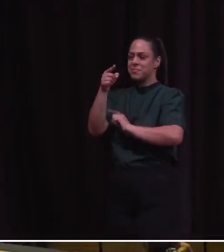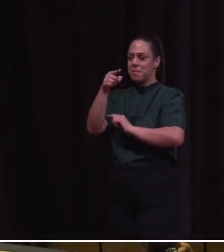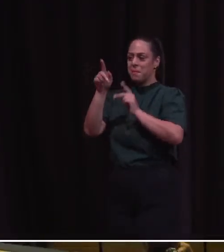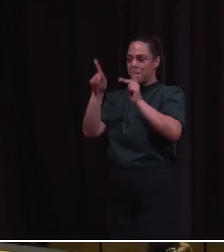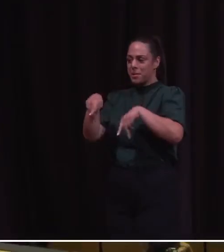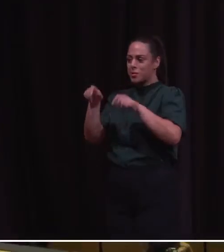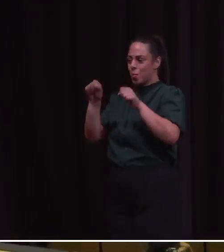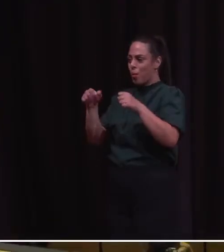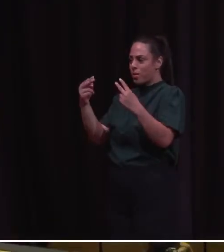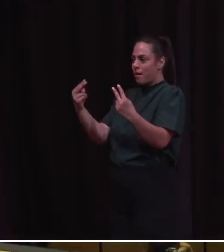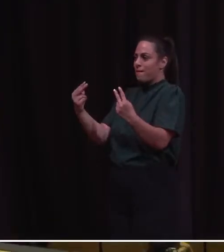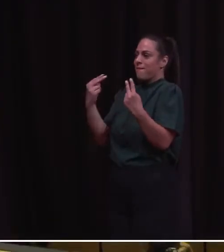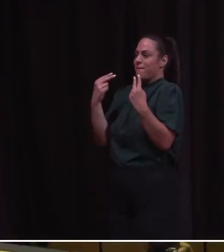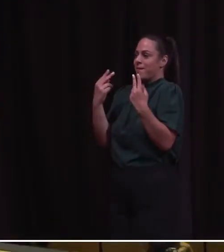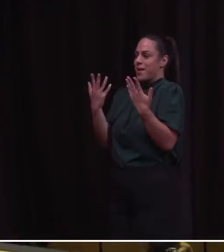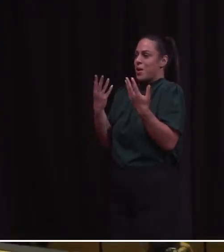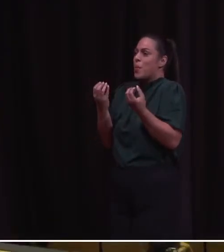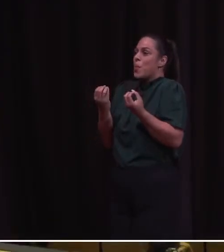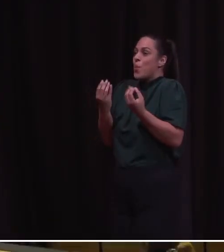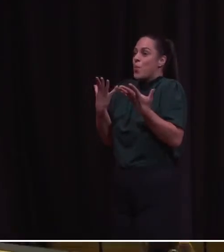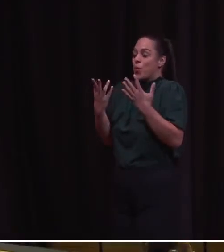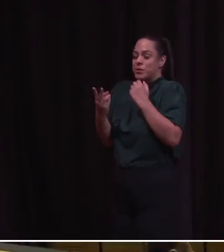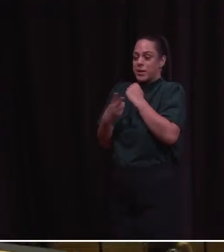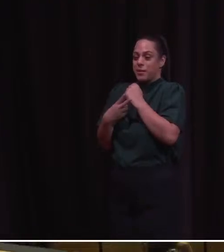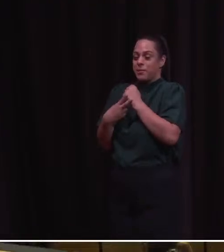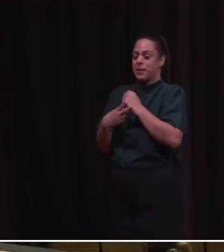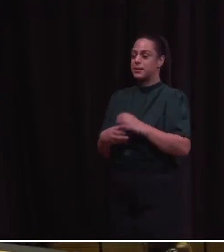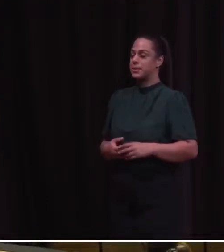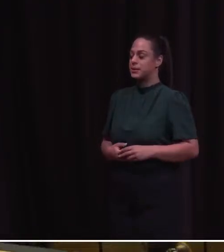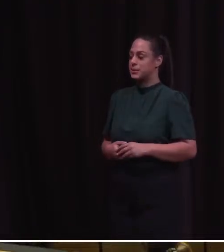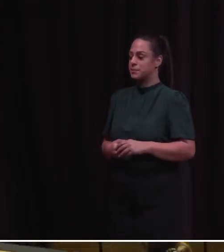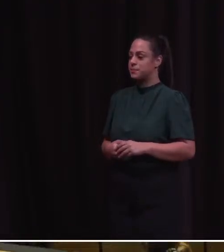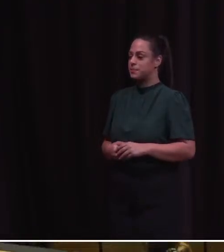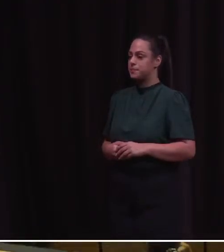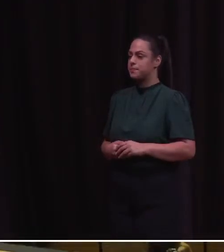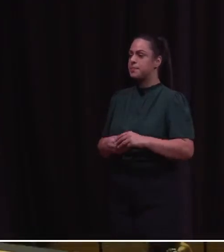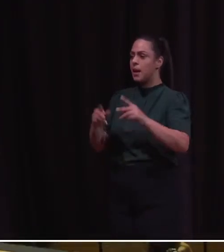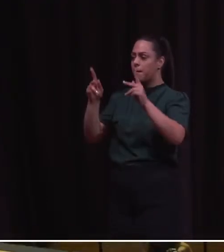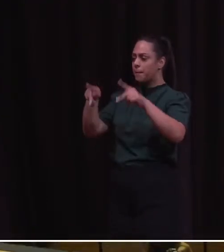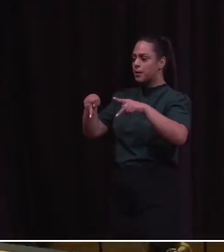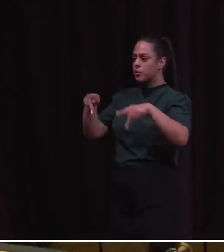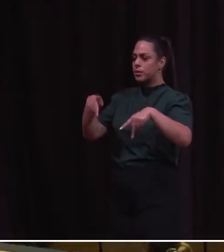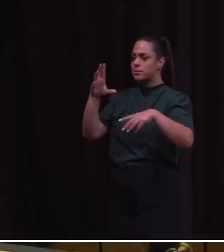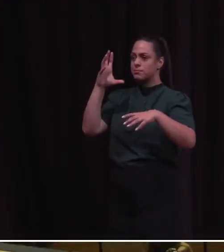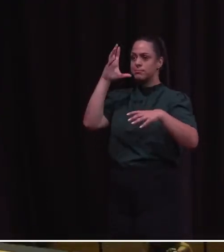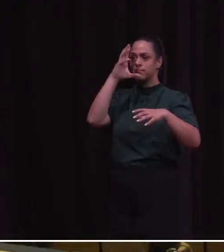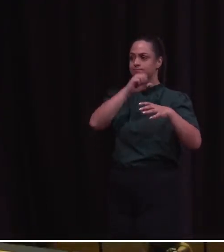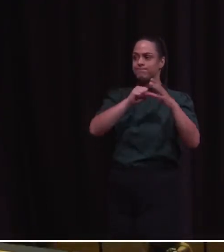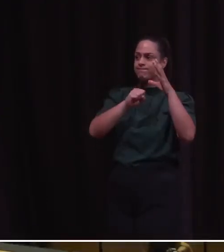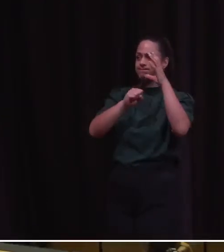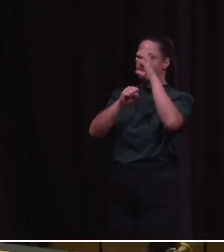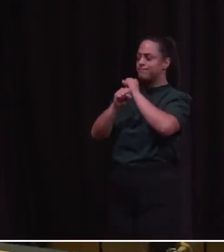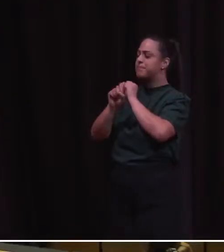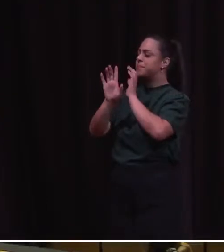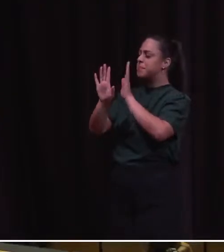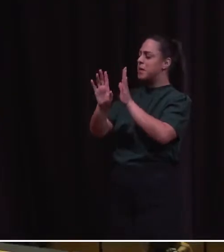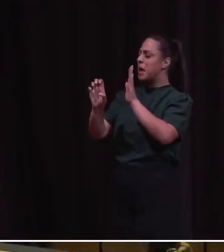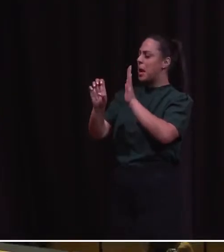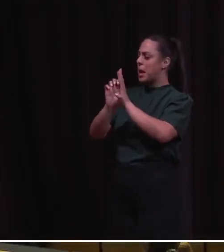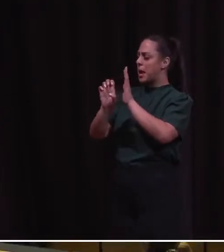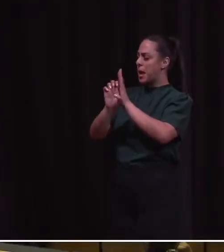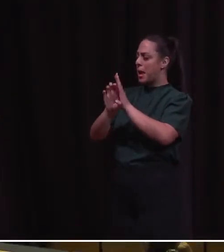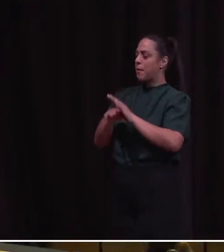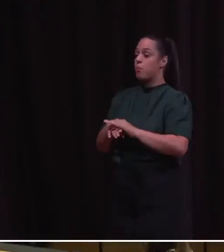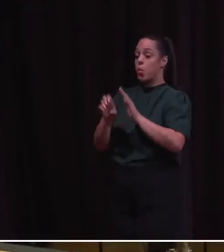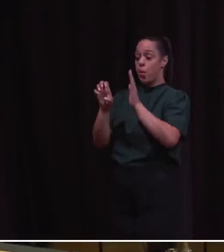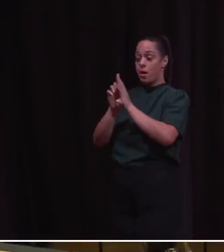been pulled over people's eyes. And let me give you an example that is a recurring example that